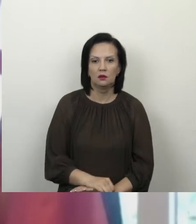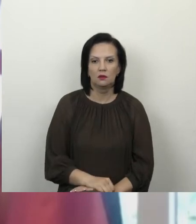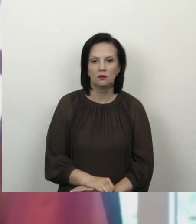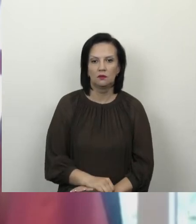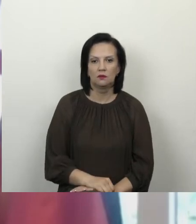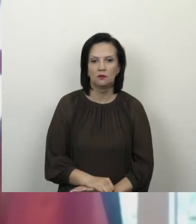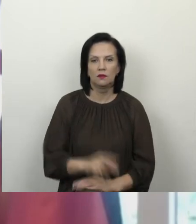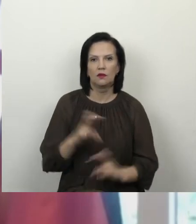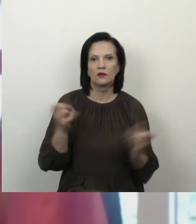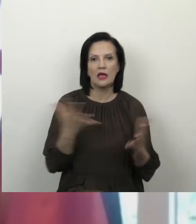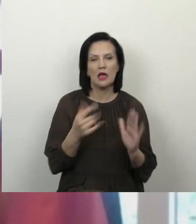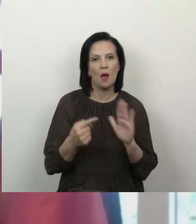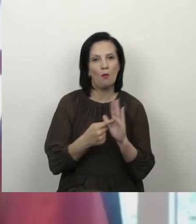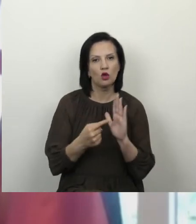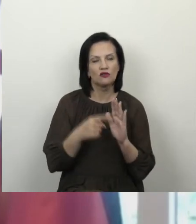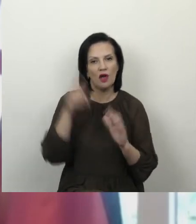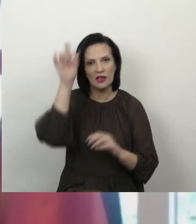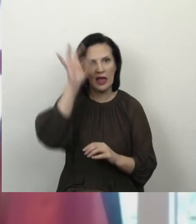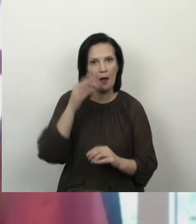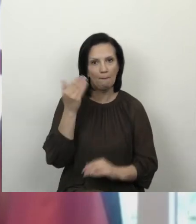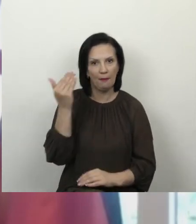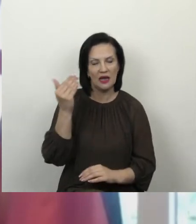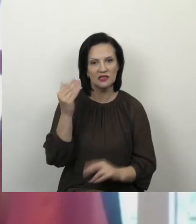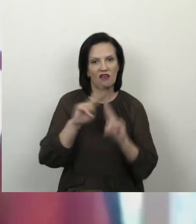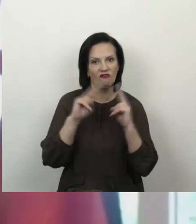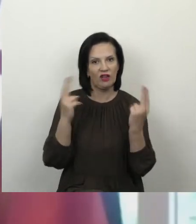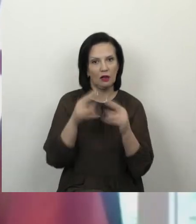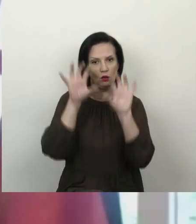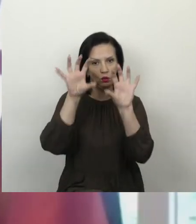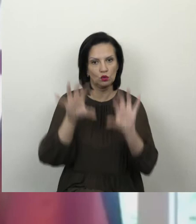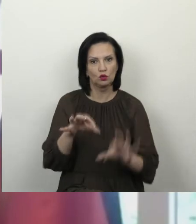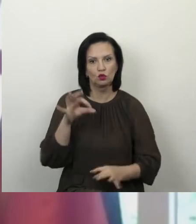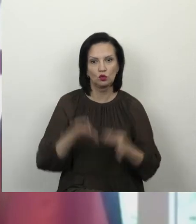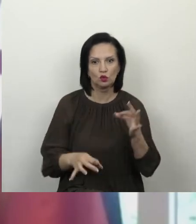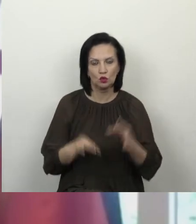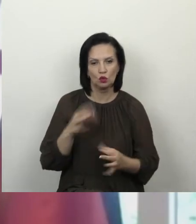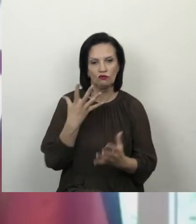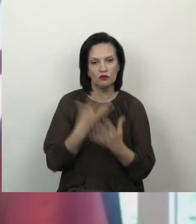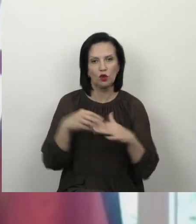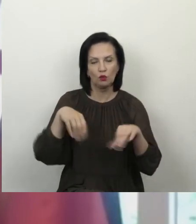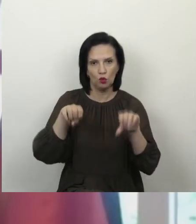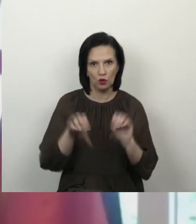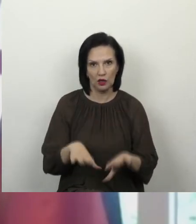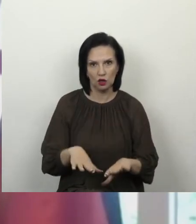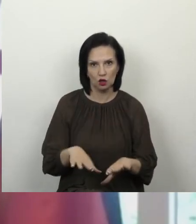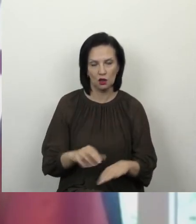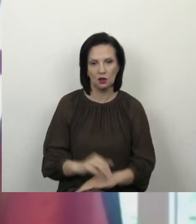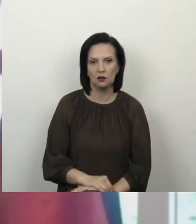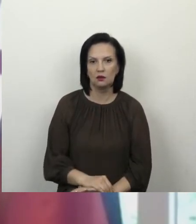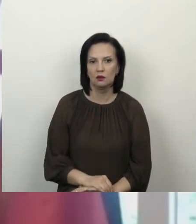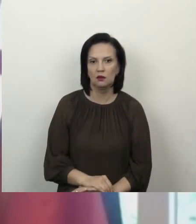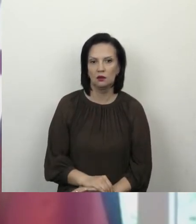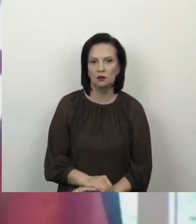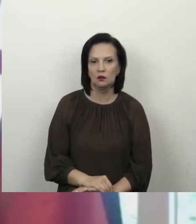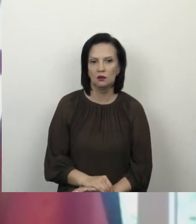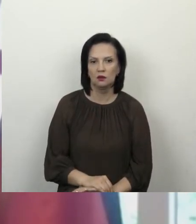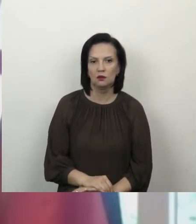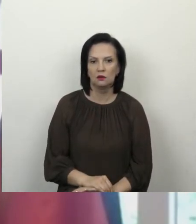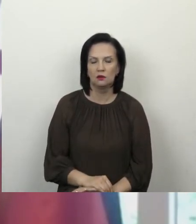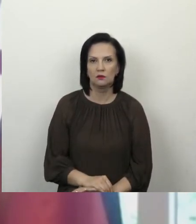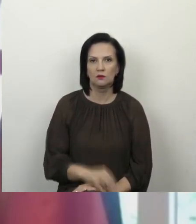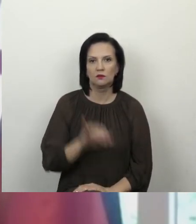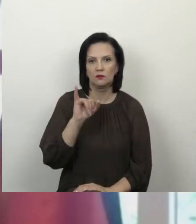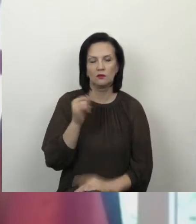Court explicitly refers in its ruling. And it's a very nice thing,